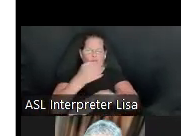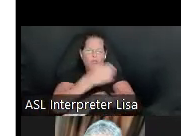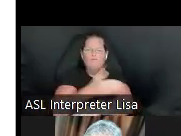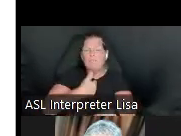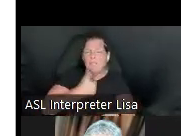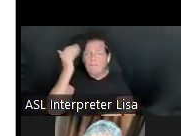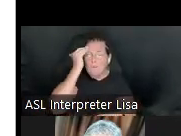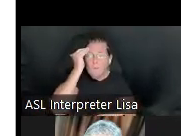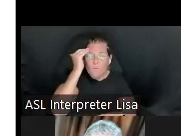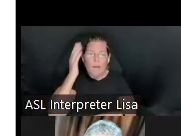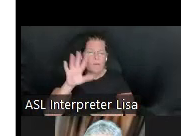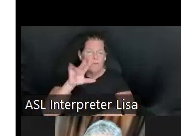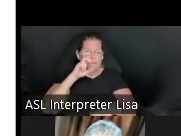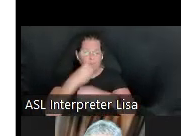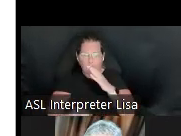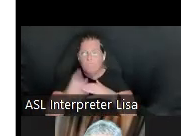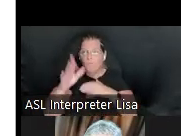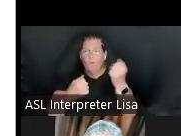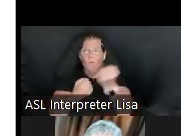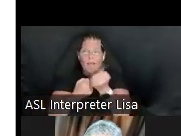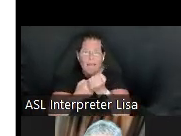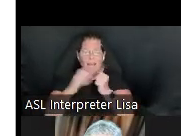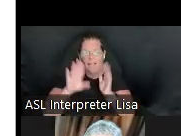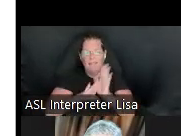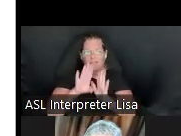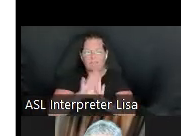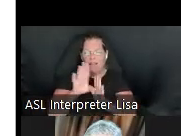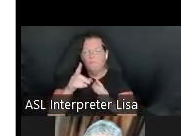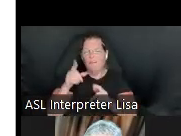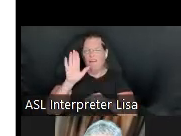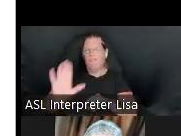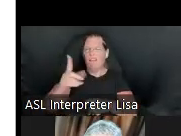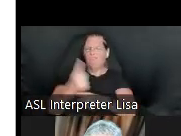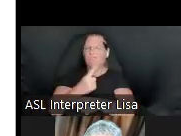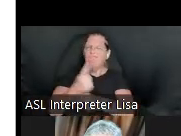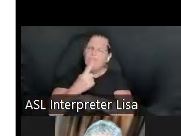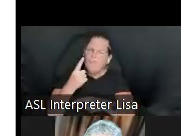and insight will aid in the development of a realistic vocational plan.